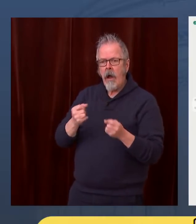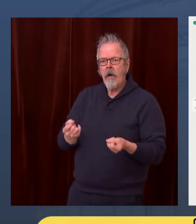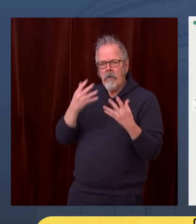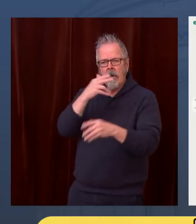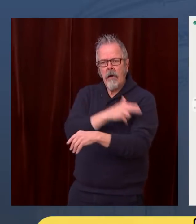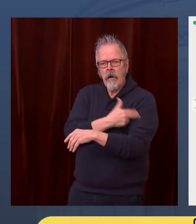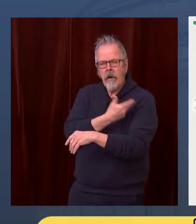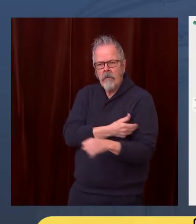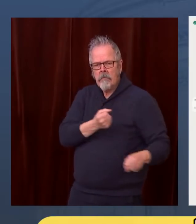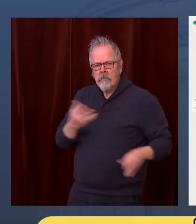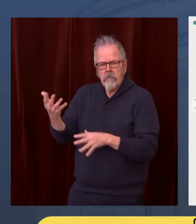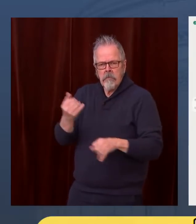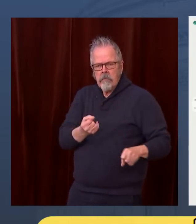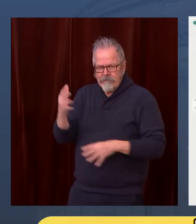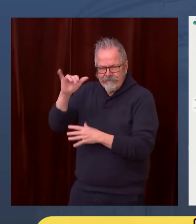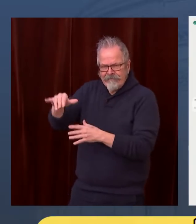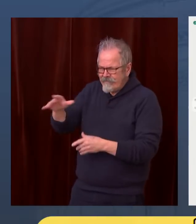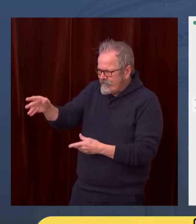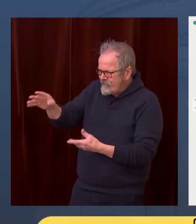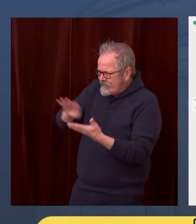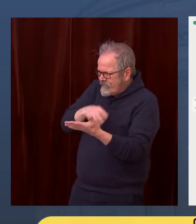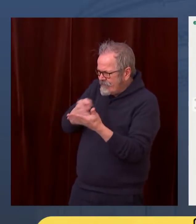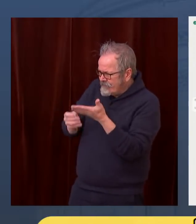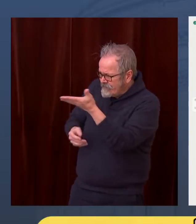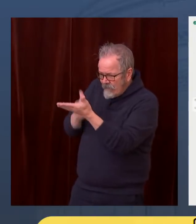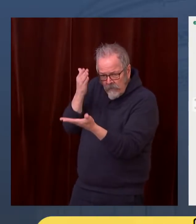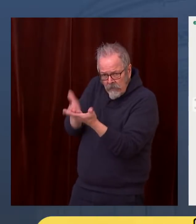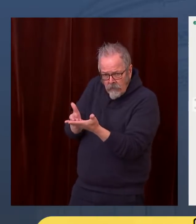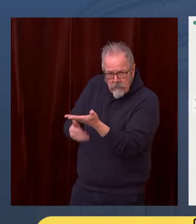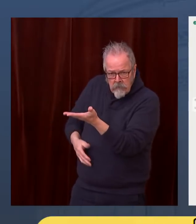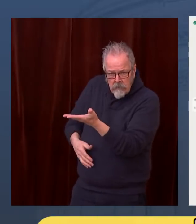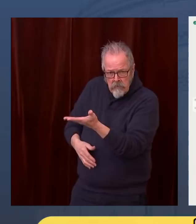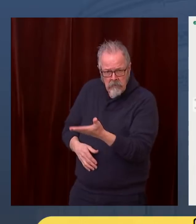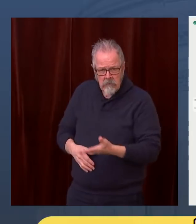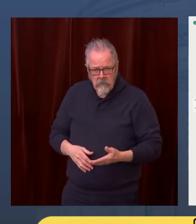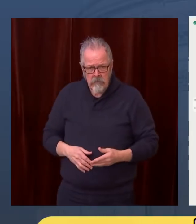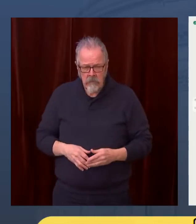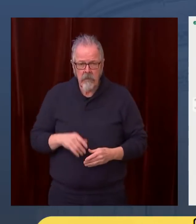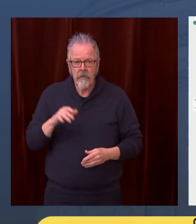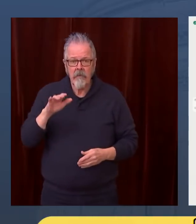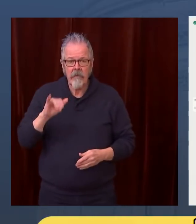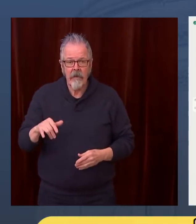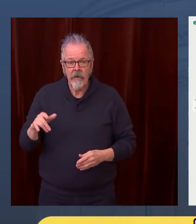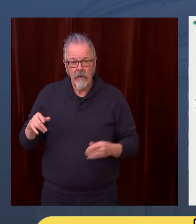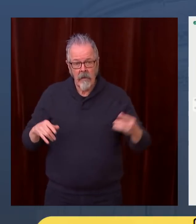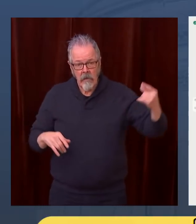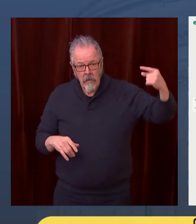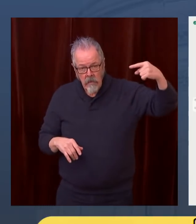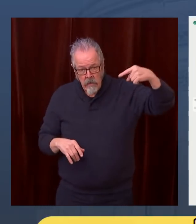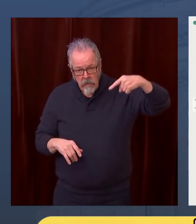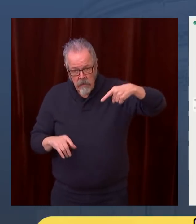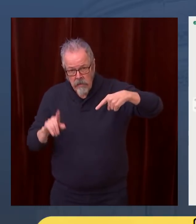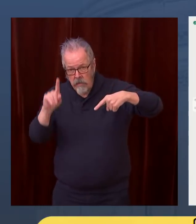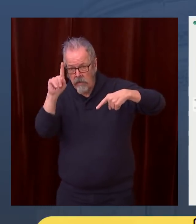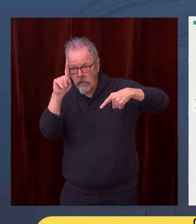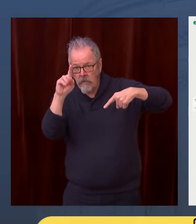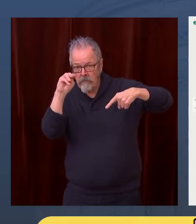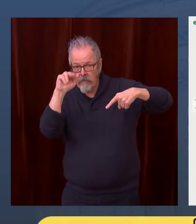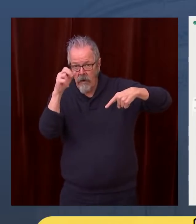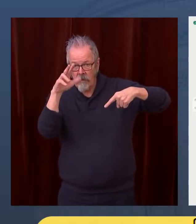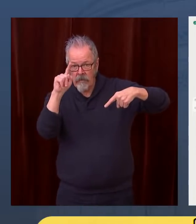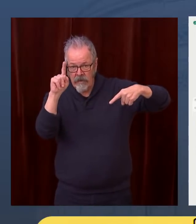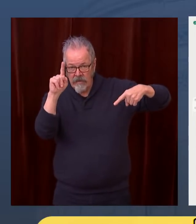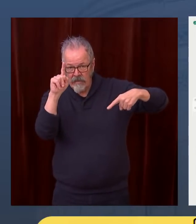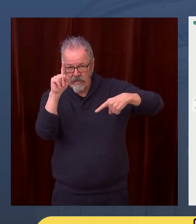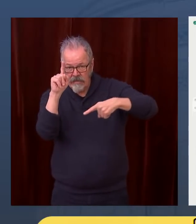date. And so where those lines cross is the magic point that means we're across the goal